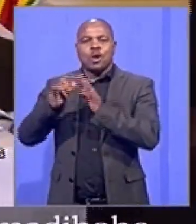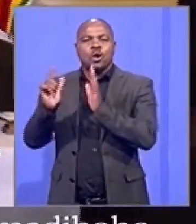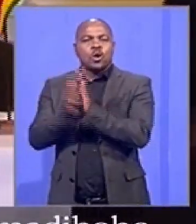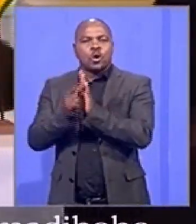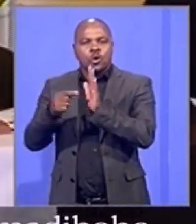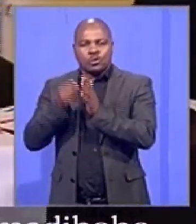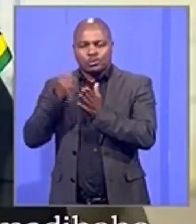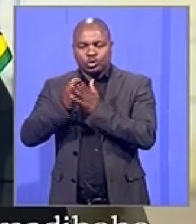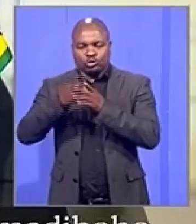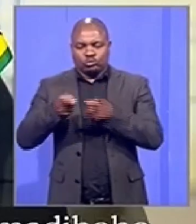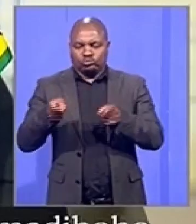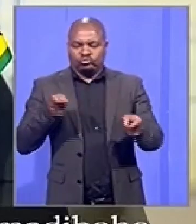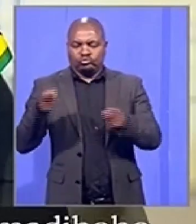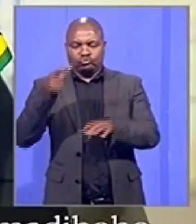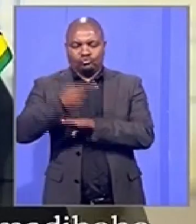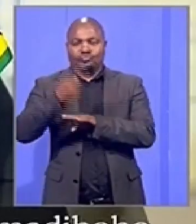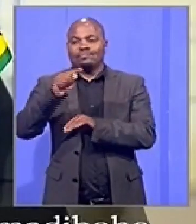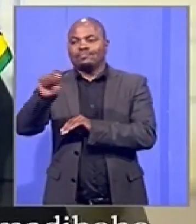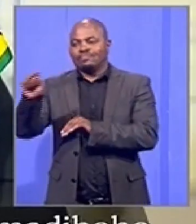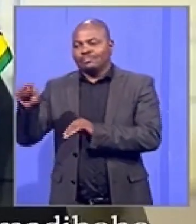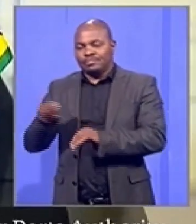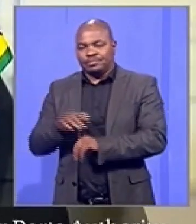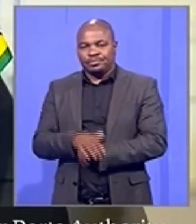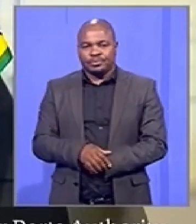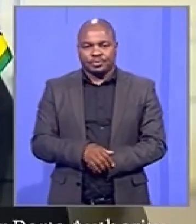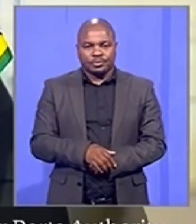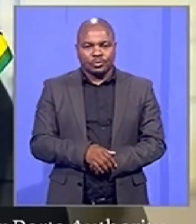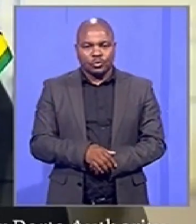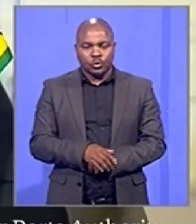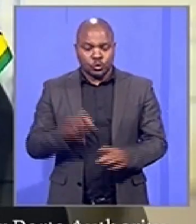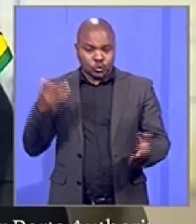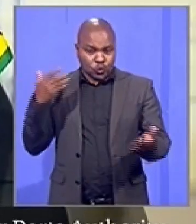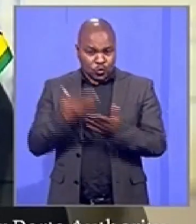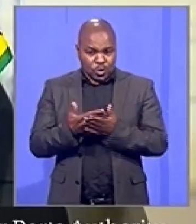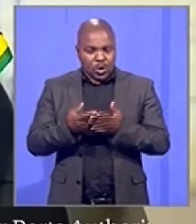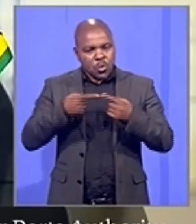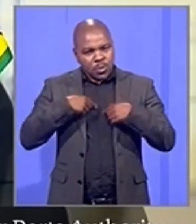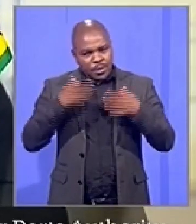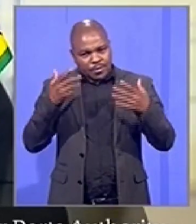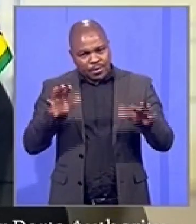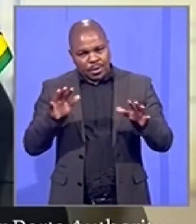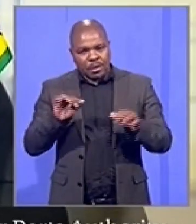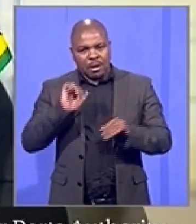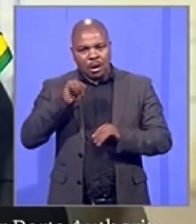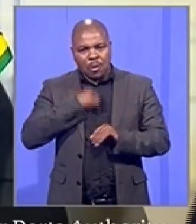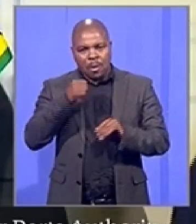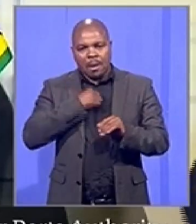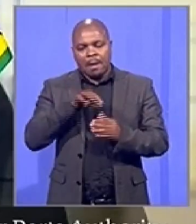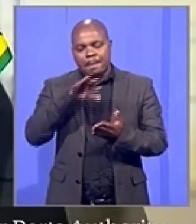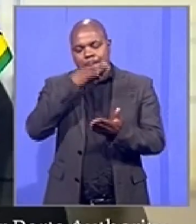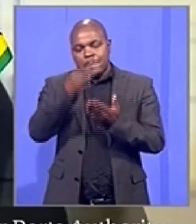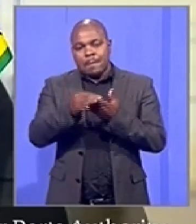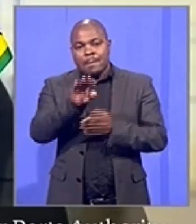ba melelwane. To date, we have been able to look at our proposed bill,